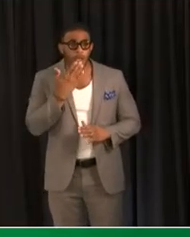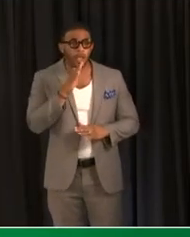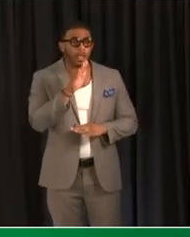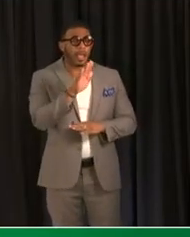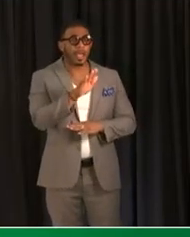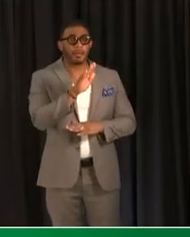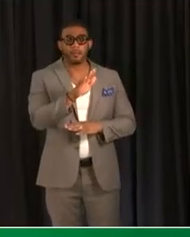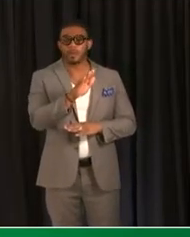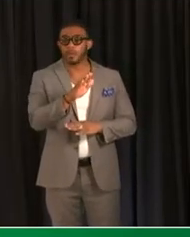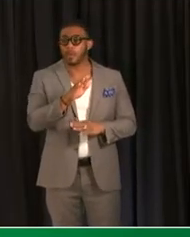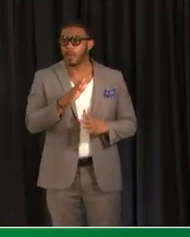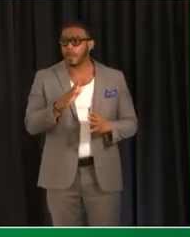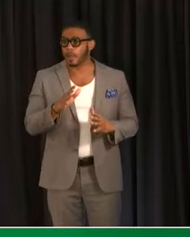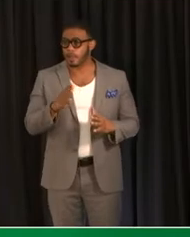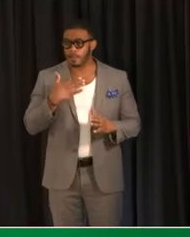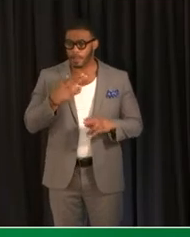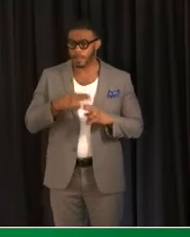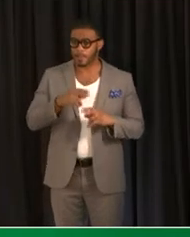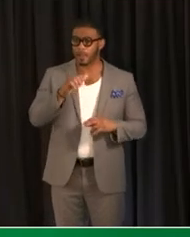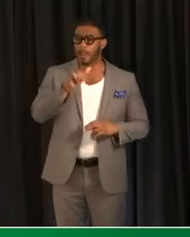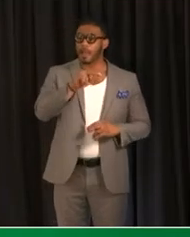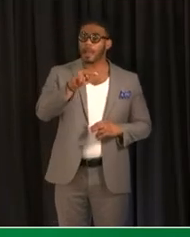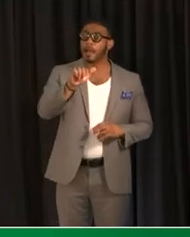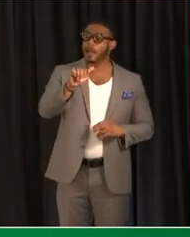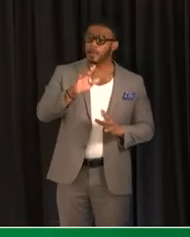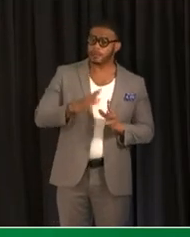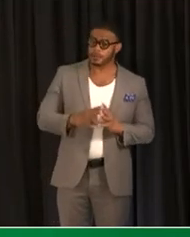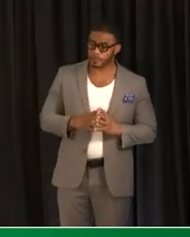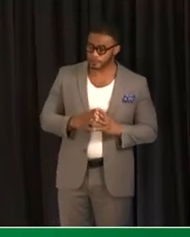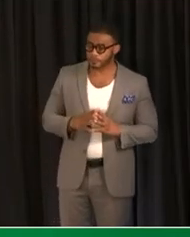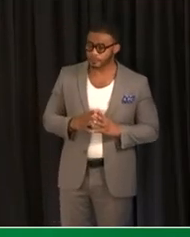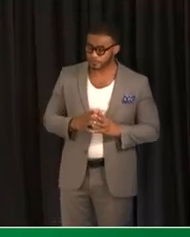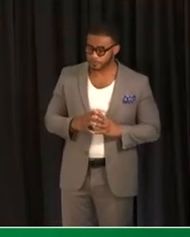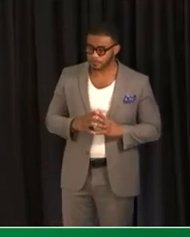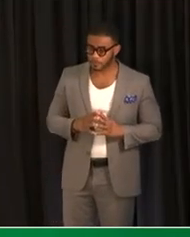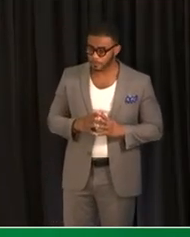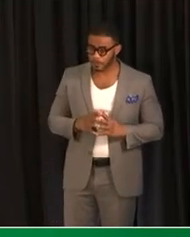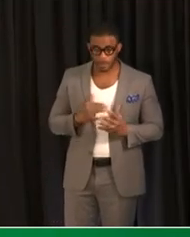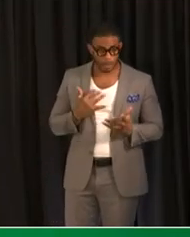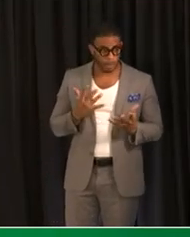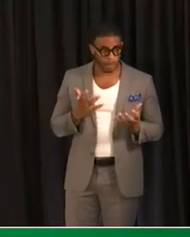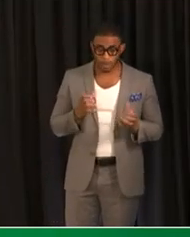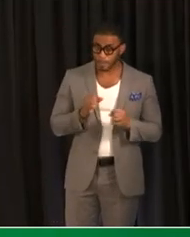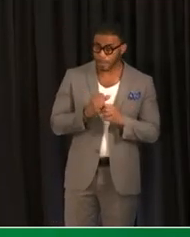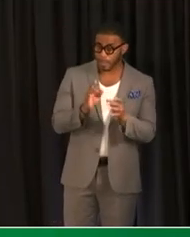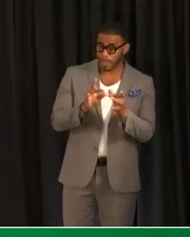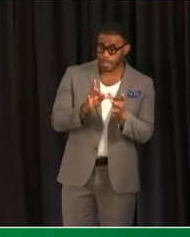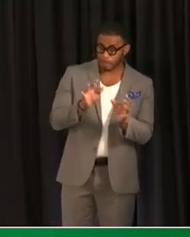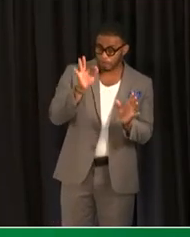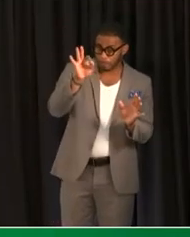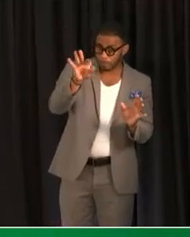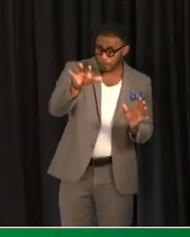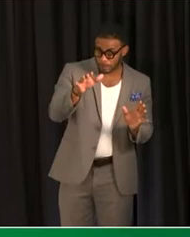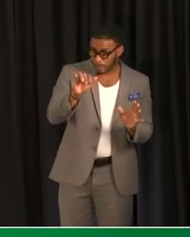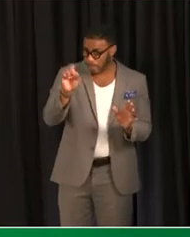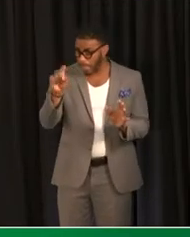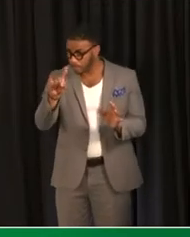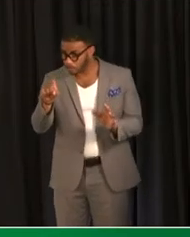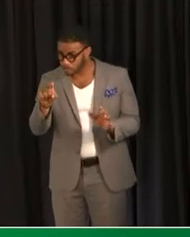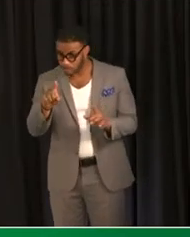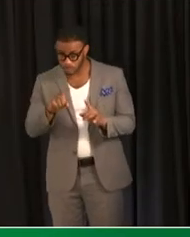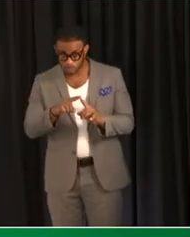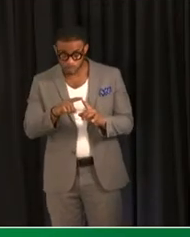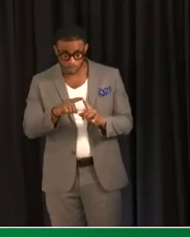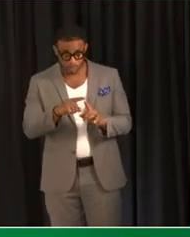Good afternoon. My name is Anna. I just wanted to make a comment and ask a